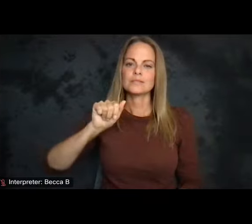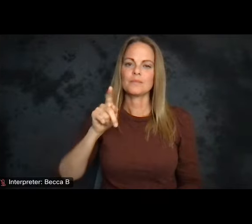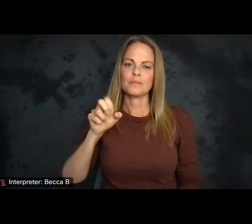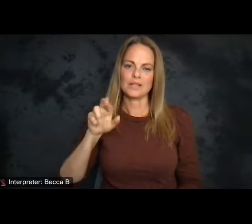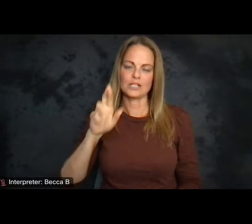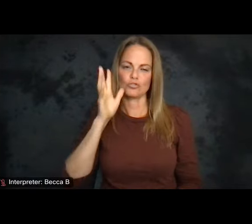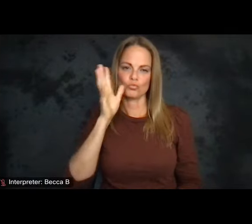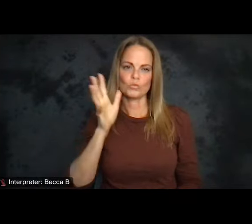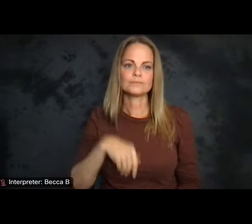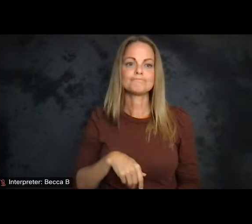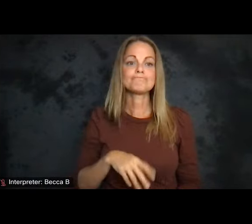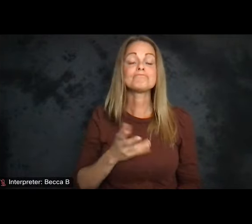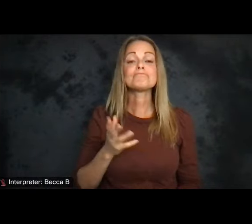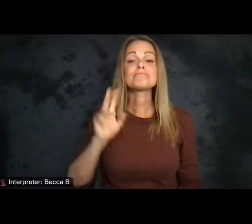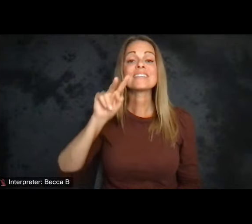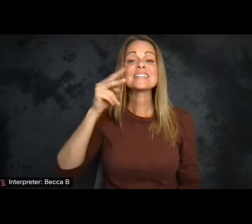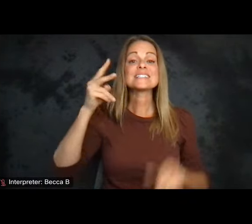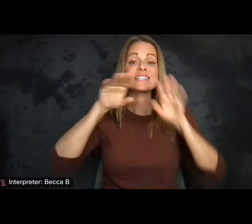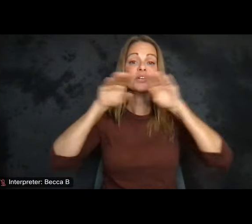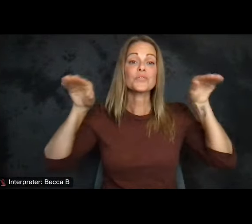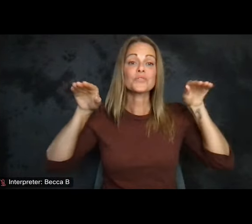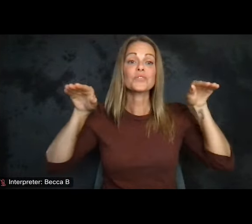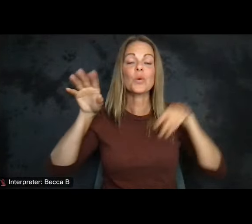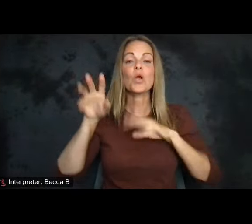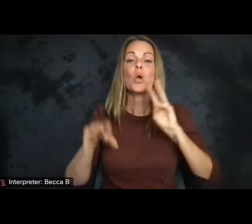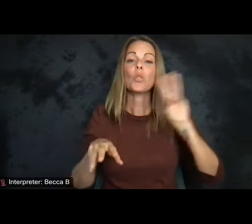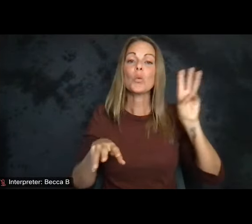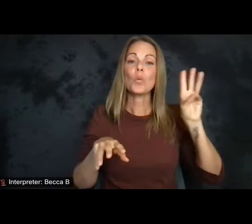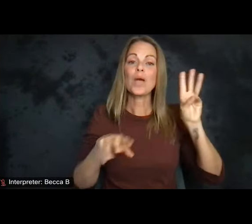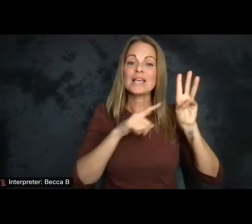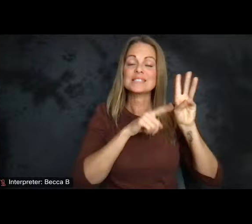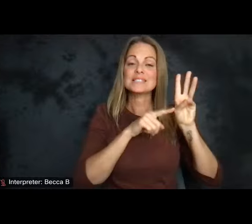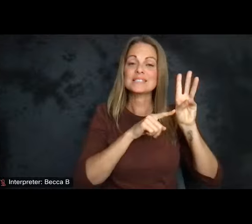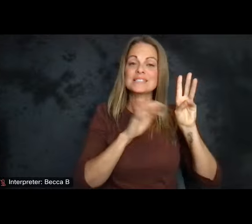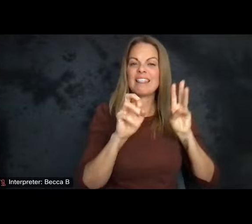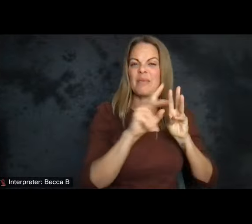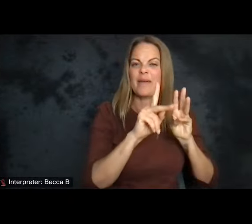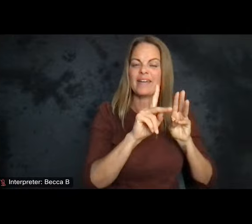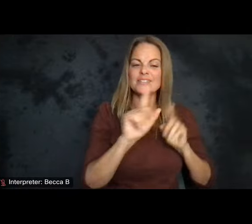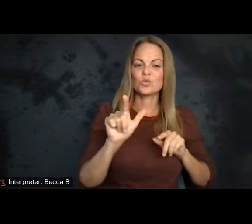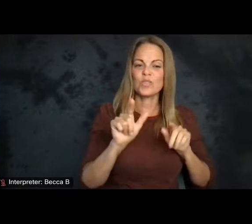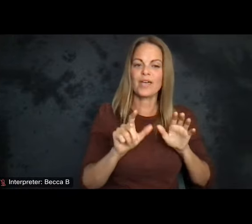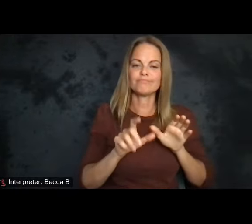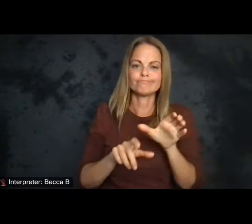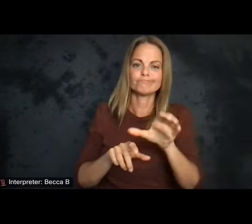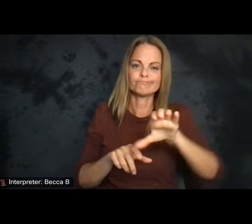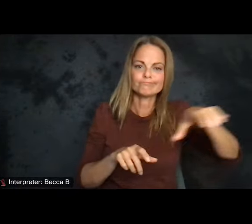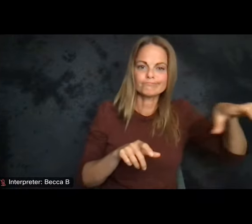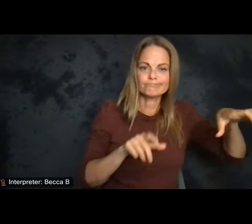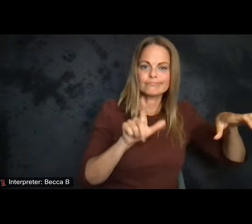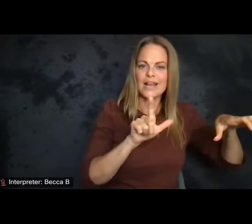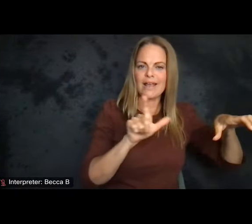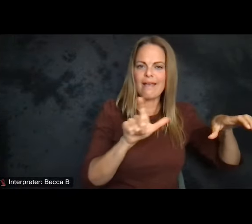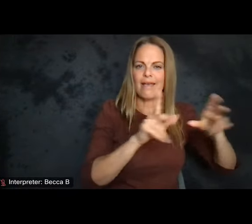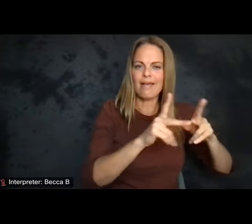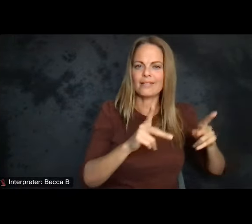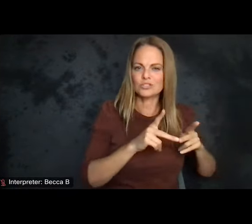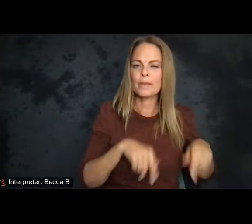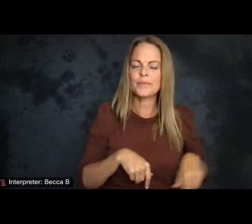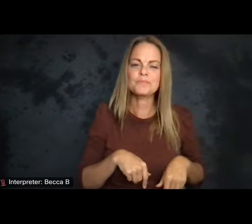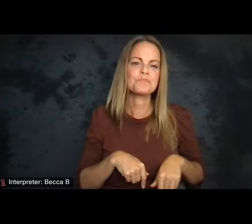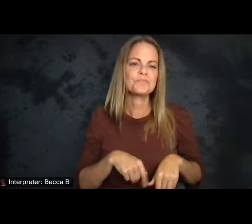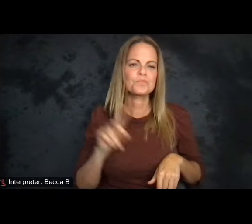is upstairs in the room in the west wing leading back into the L shape. So pretty much that gives you a shot of the interior. I think, do I have another slide for